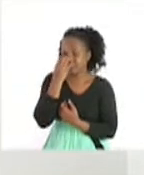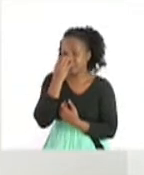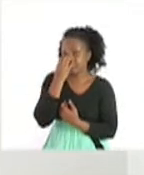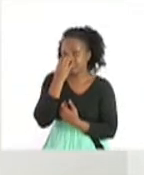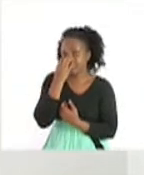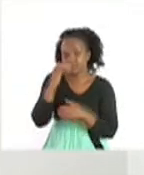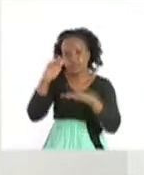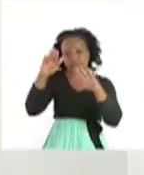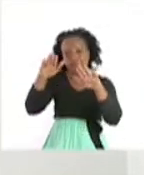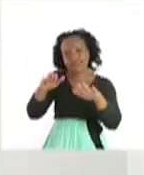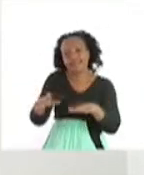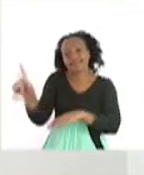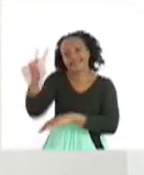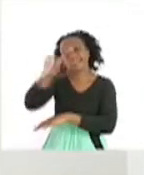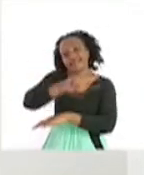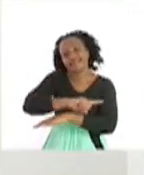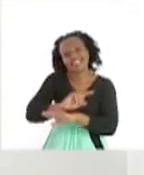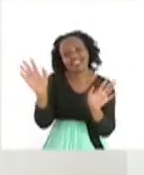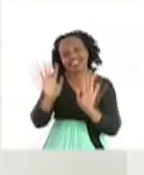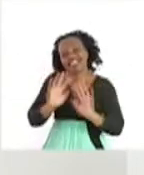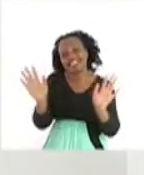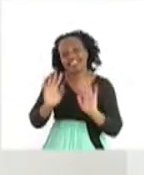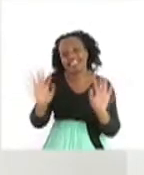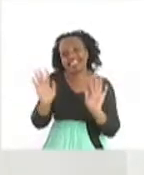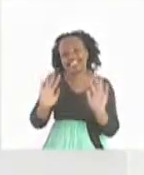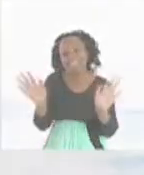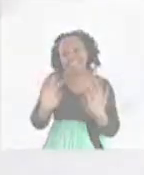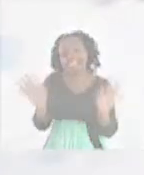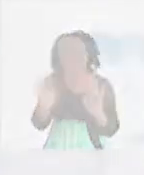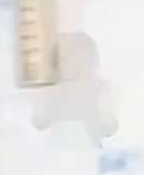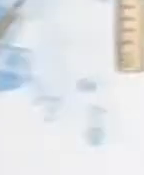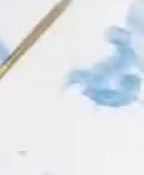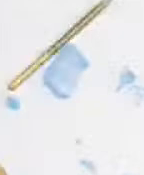a blessed day. Goodbye.